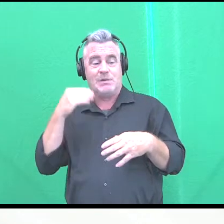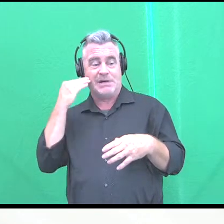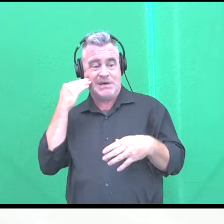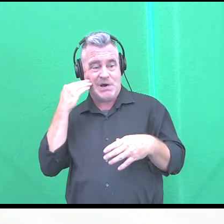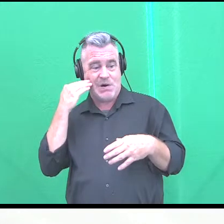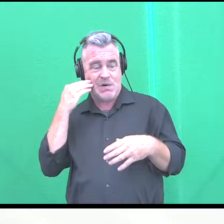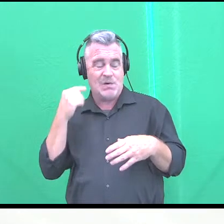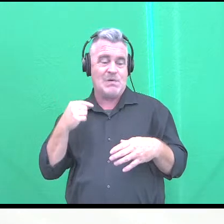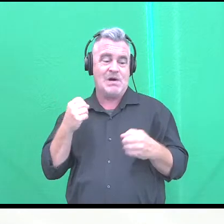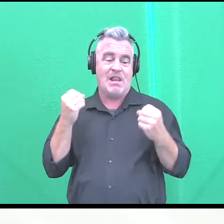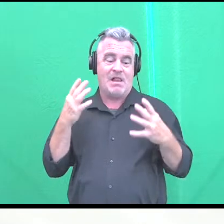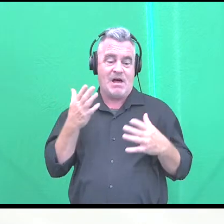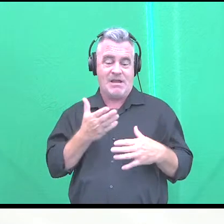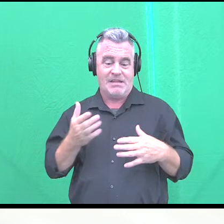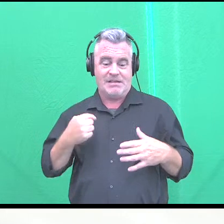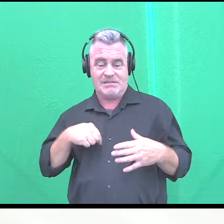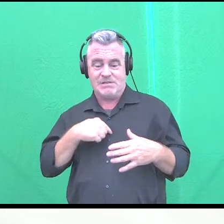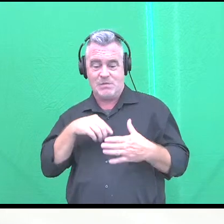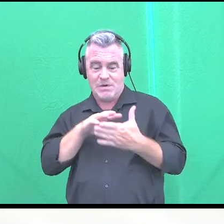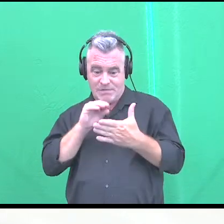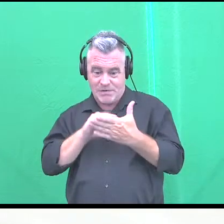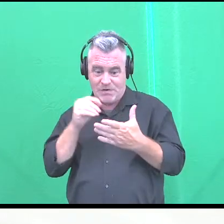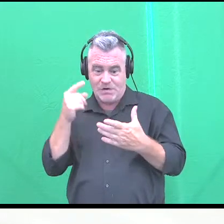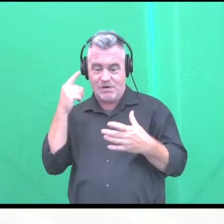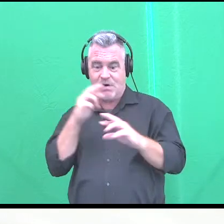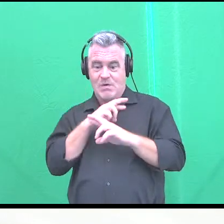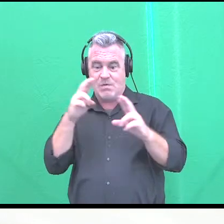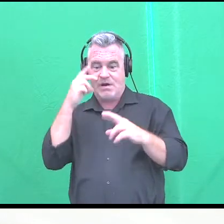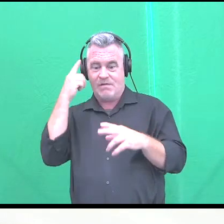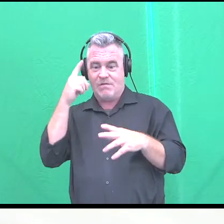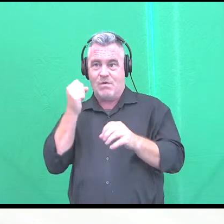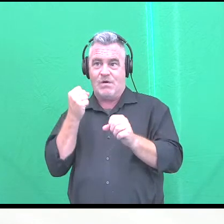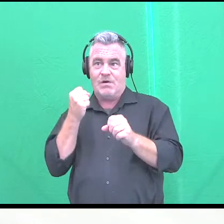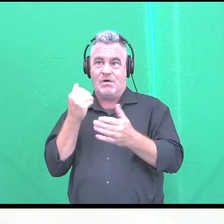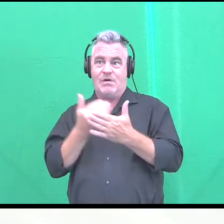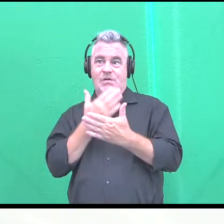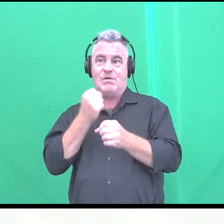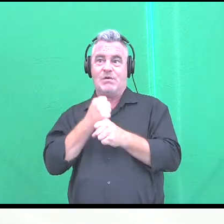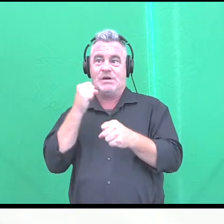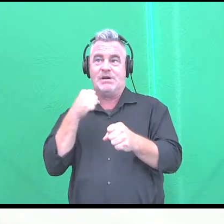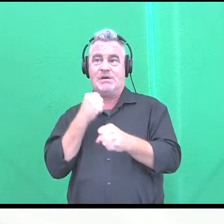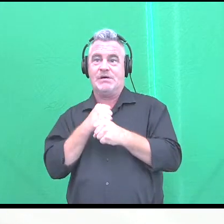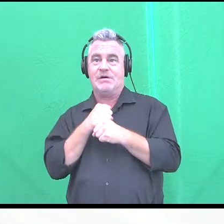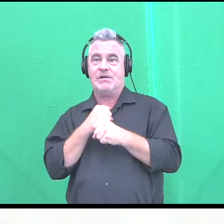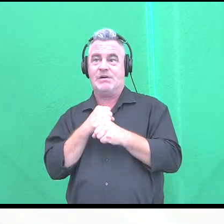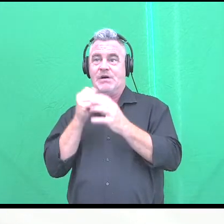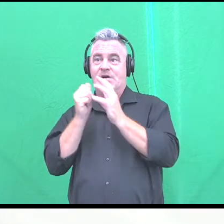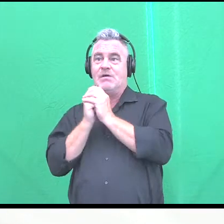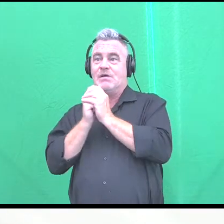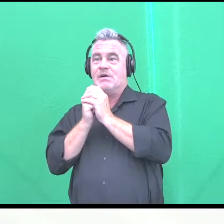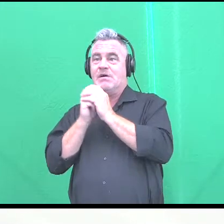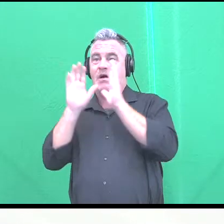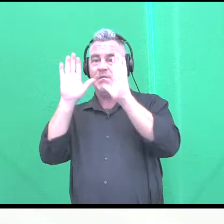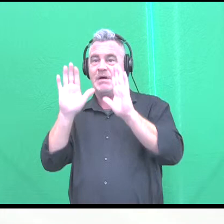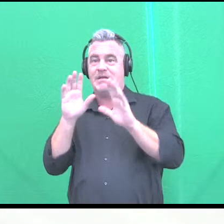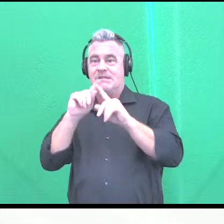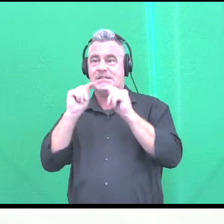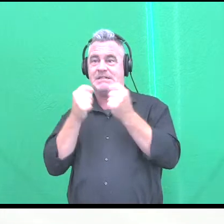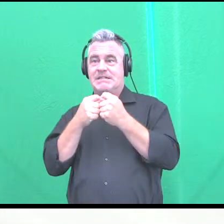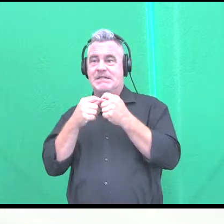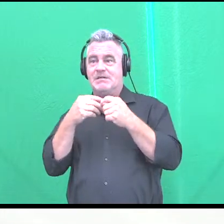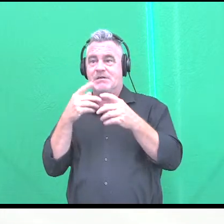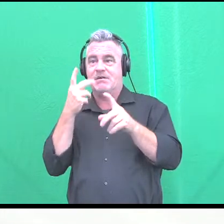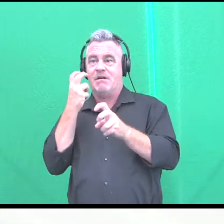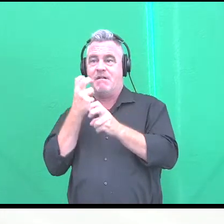learned, and we have ready for this new year. And congratulations to this amazing team on all of the hard work that you've